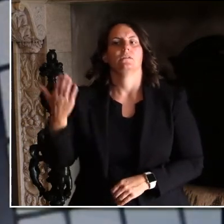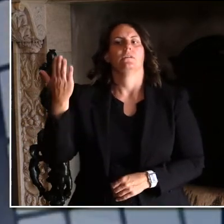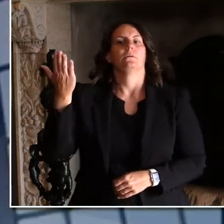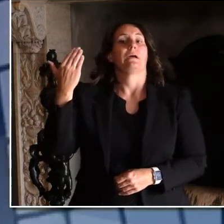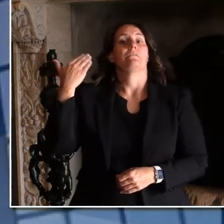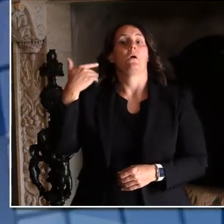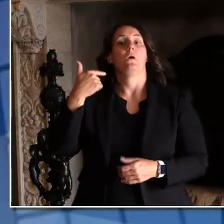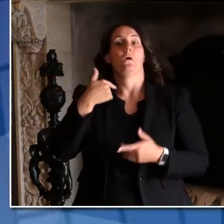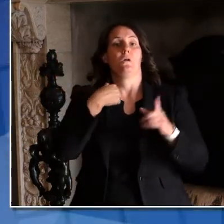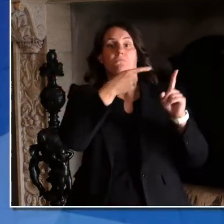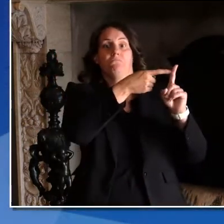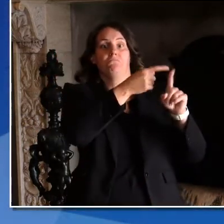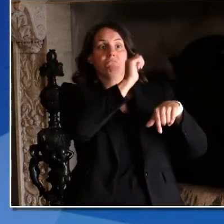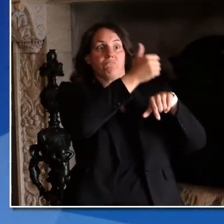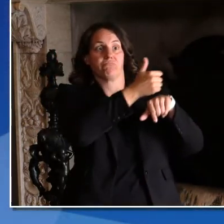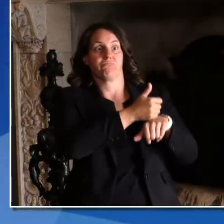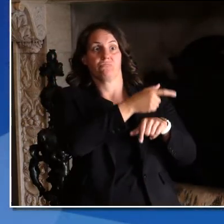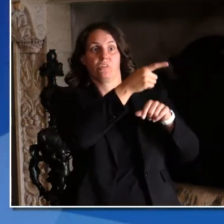Thank you, David. Now we'll